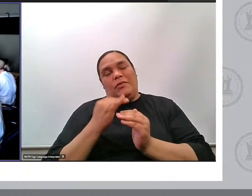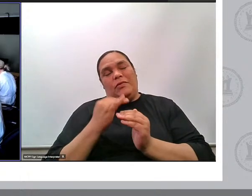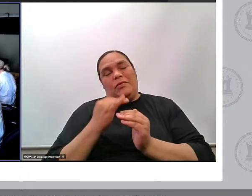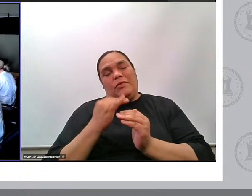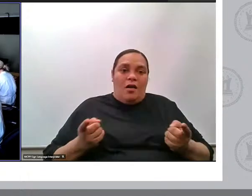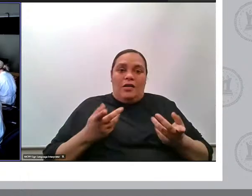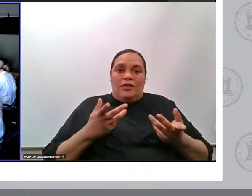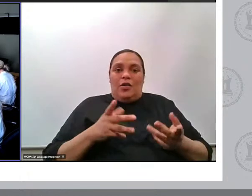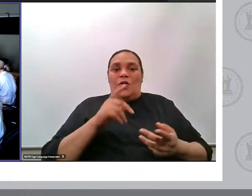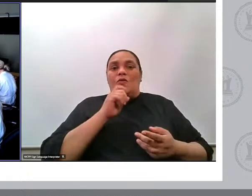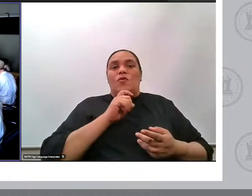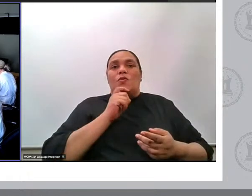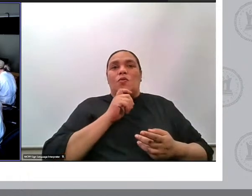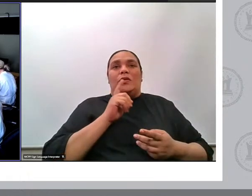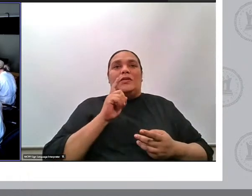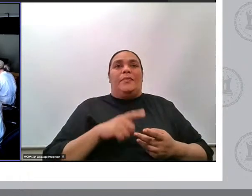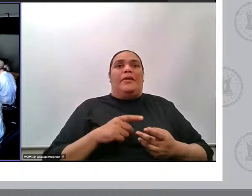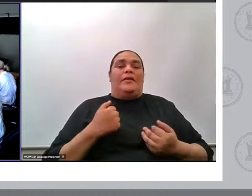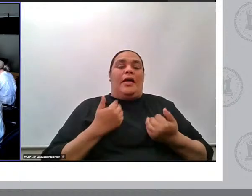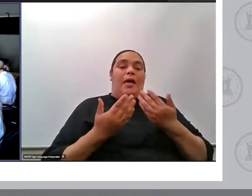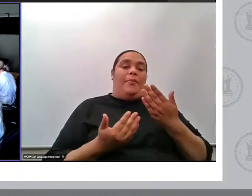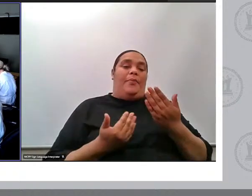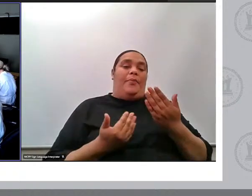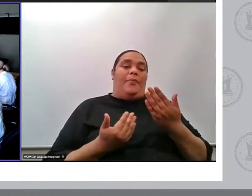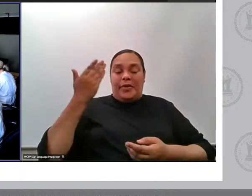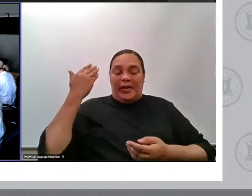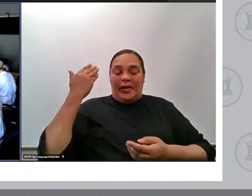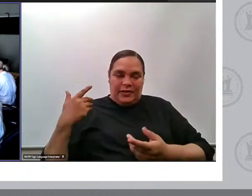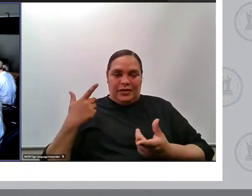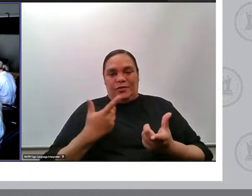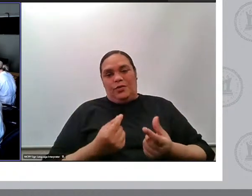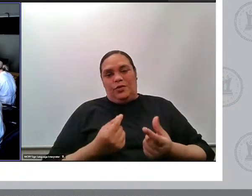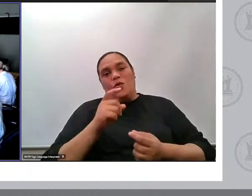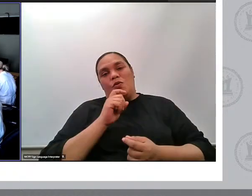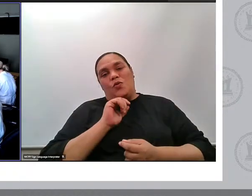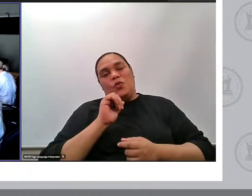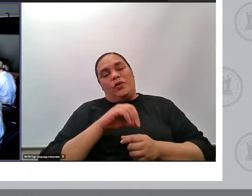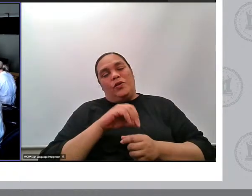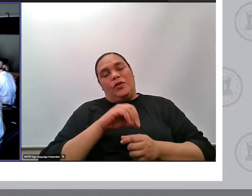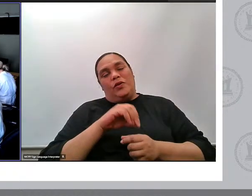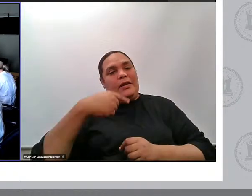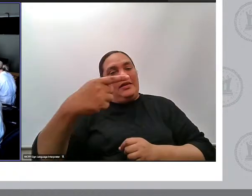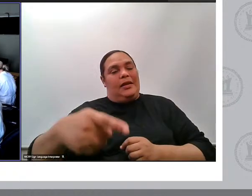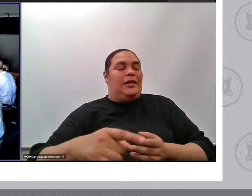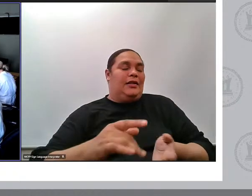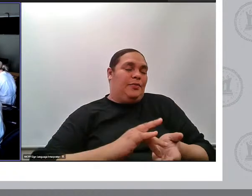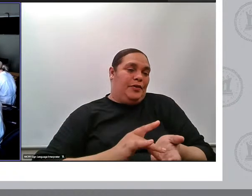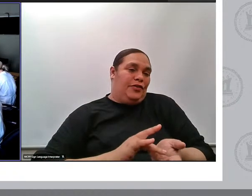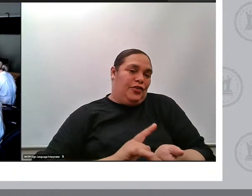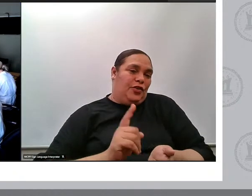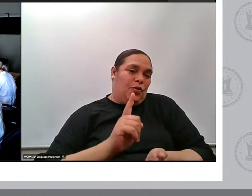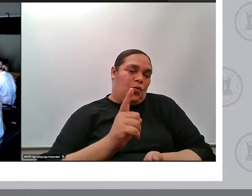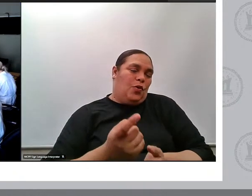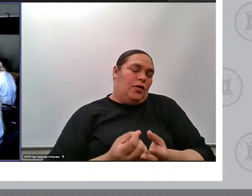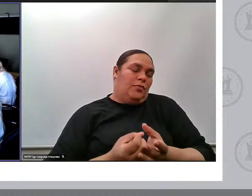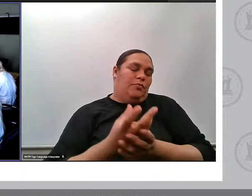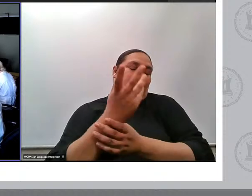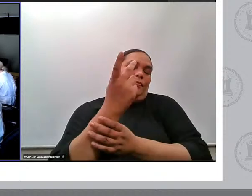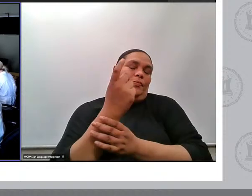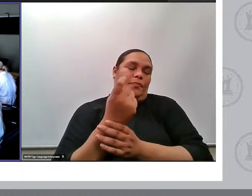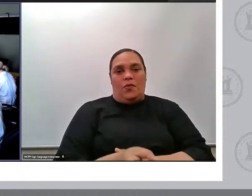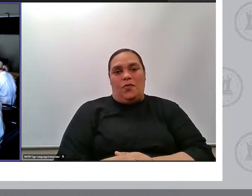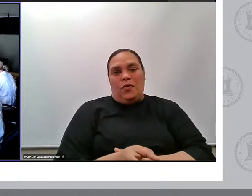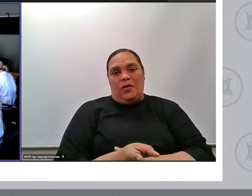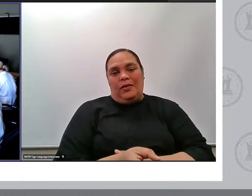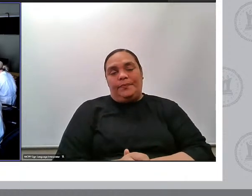make use of applicants from a previous round to use them in a vacancy that may emerge.